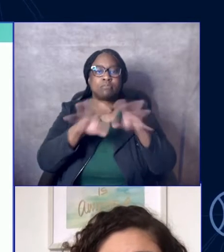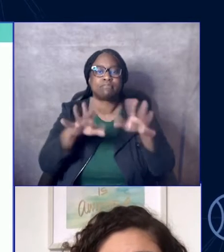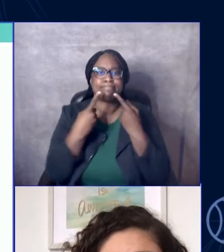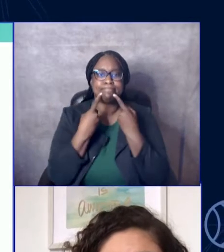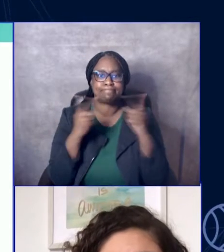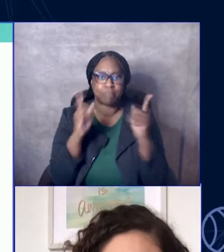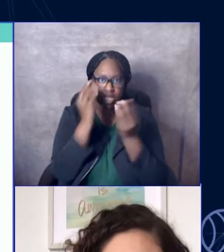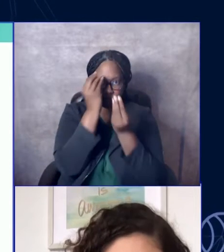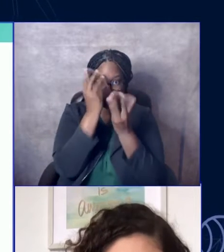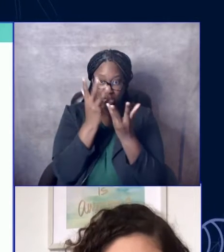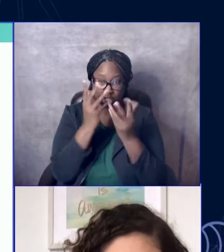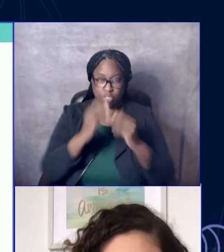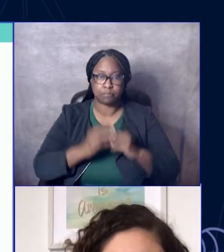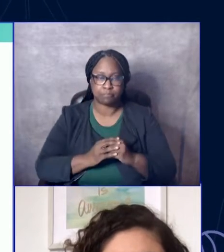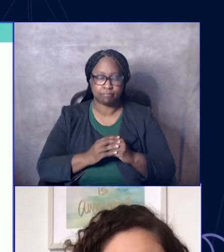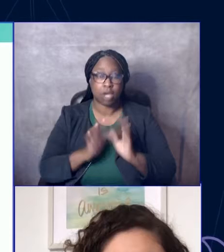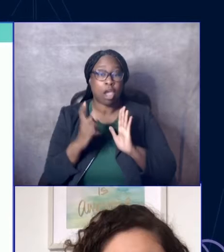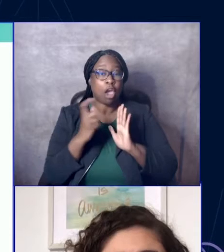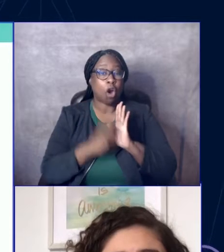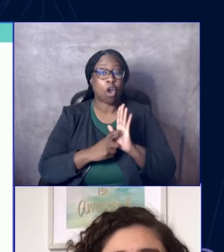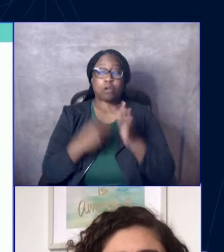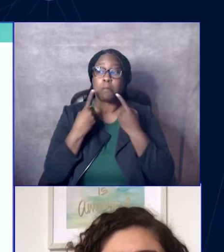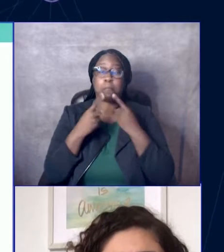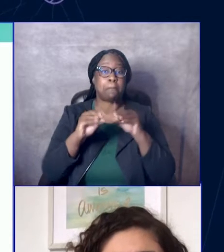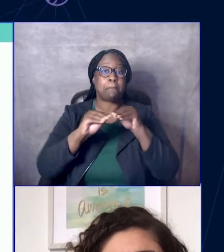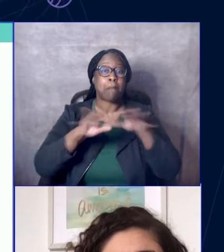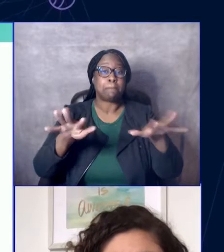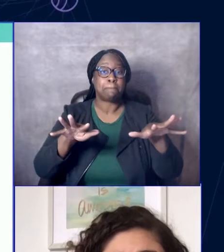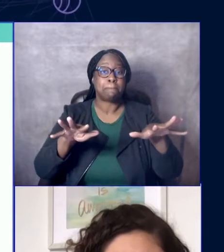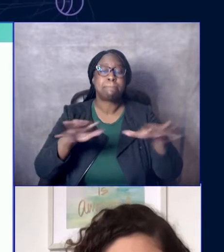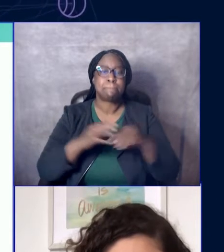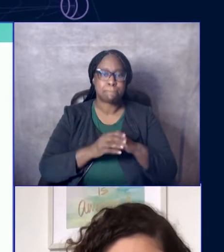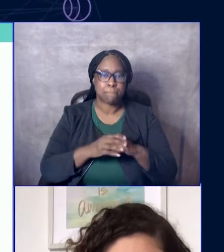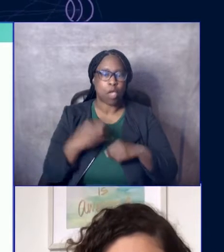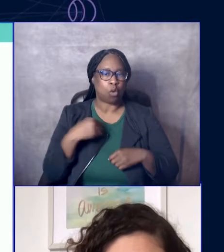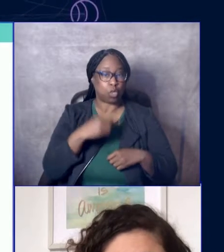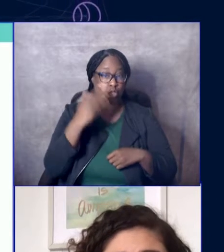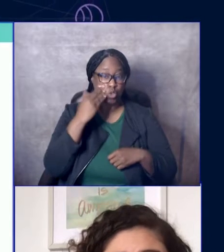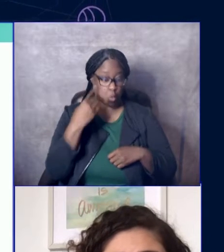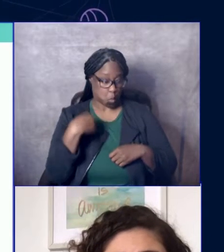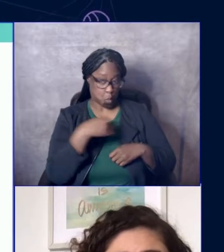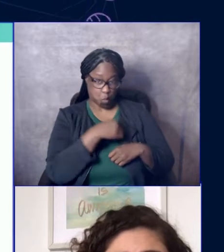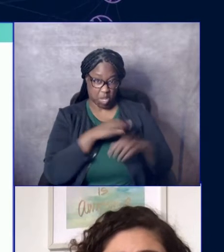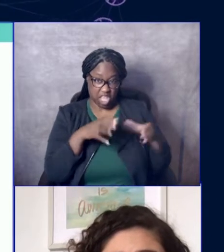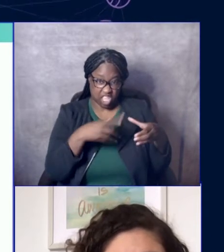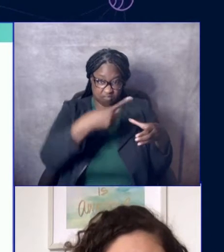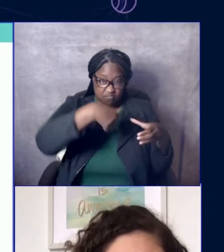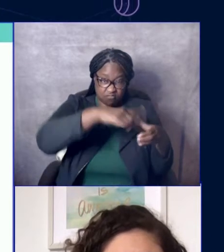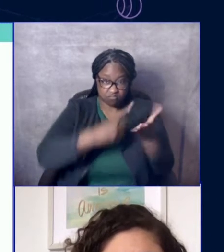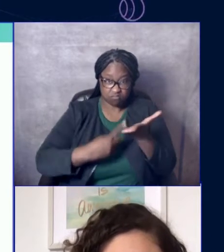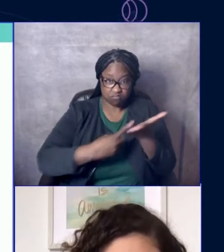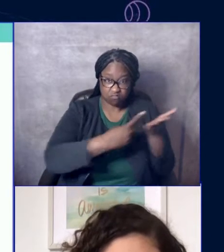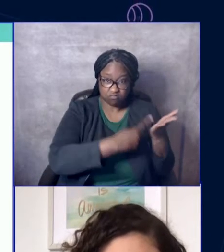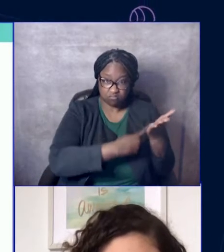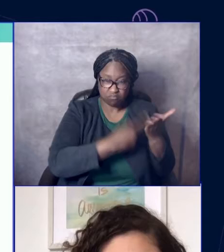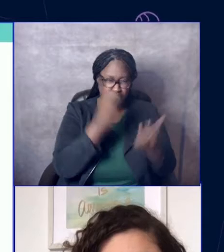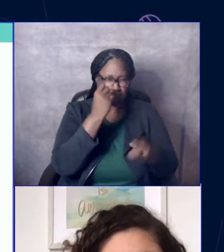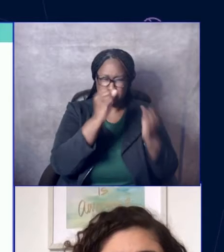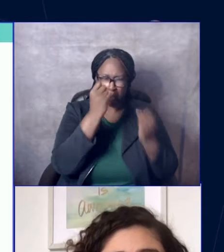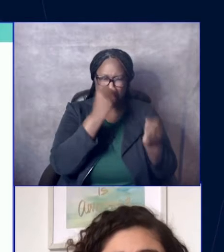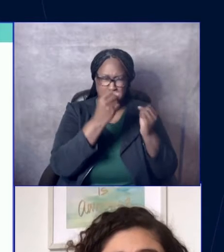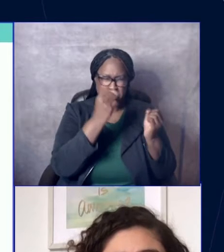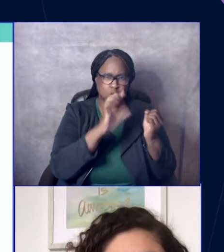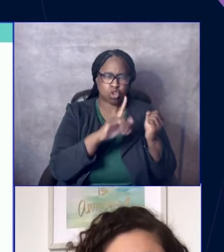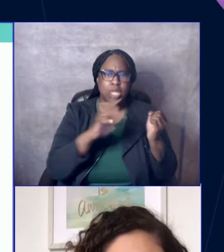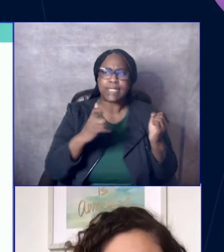Once that article broke, we knew that we couldn't only be the ones talking about it. We couldn't only be the ones that were being loud and disruptive about this. We needed